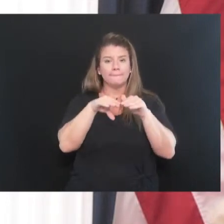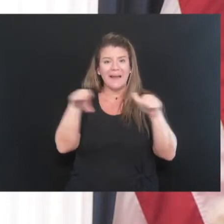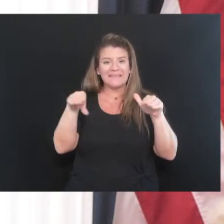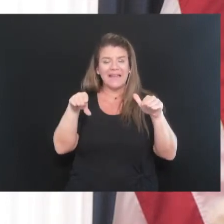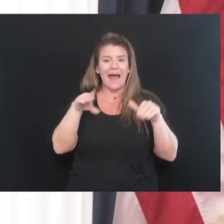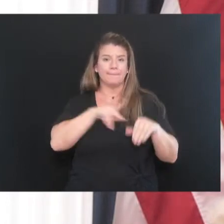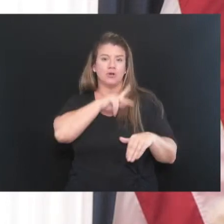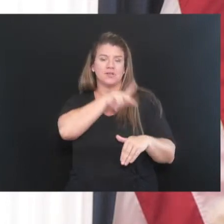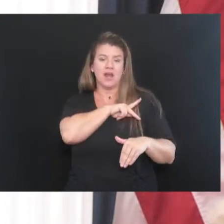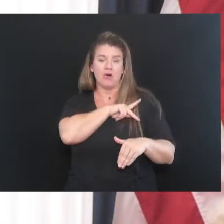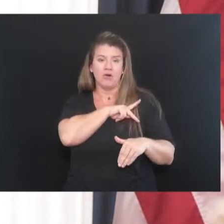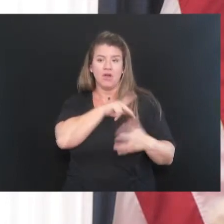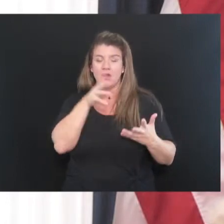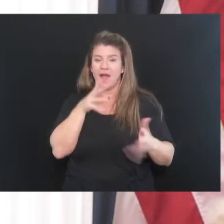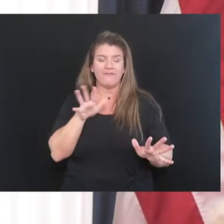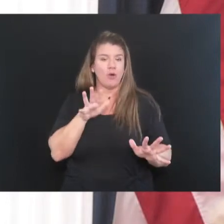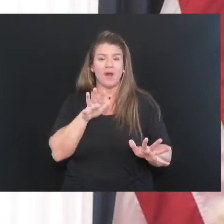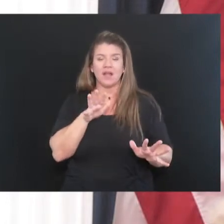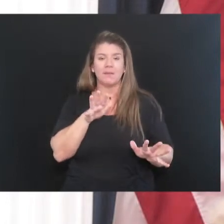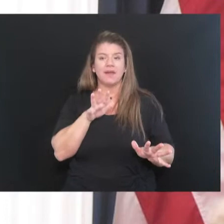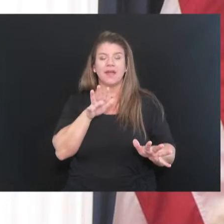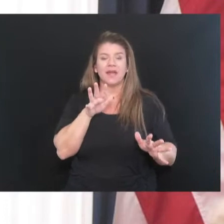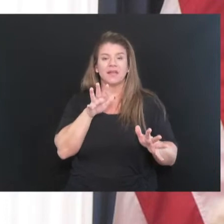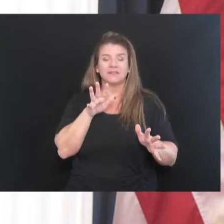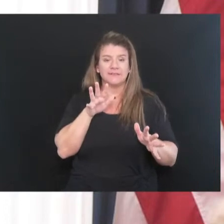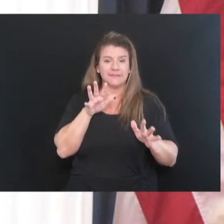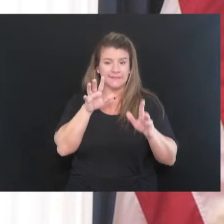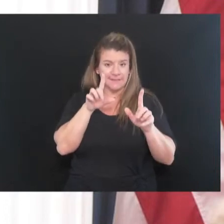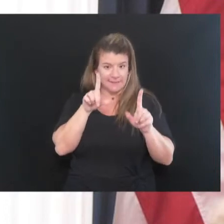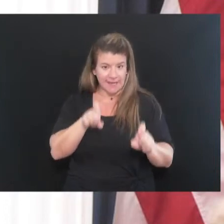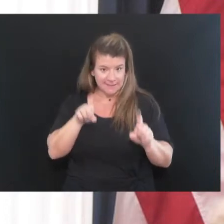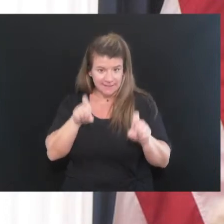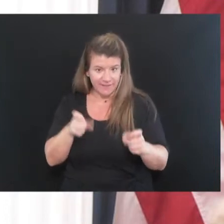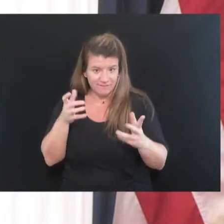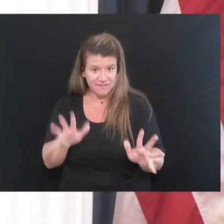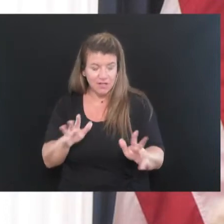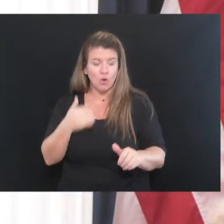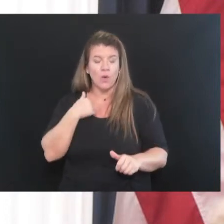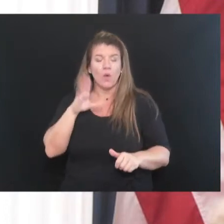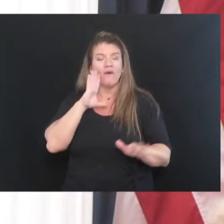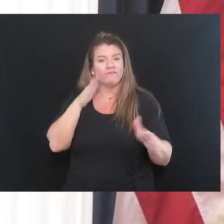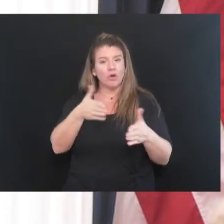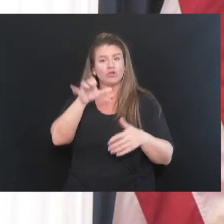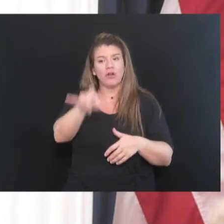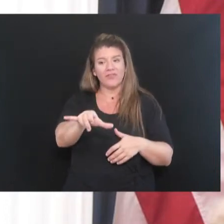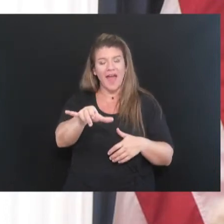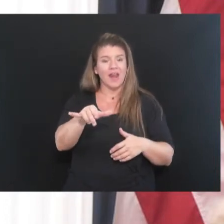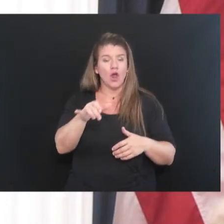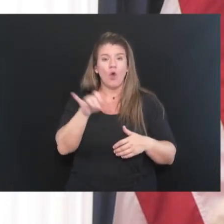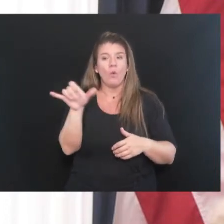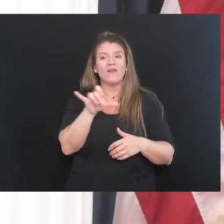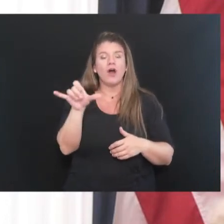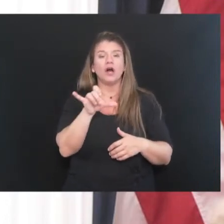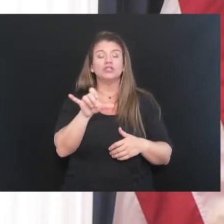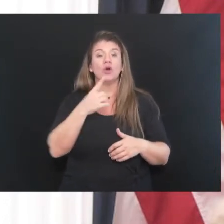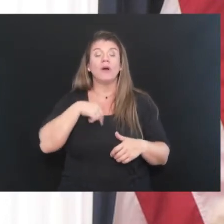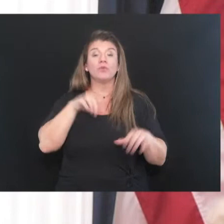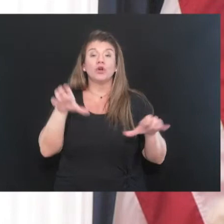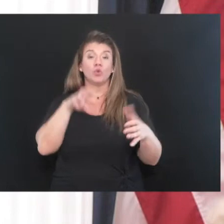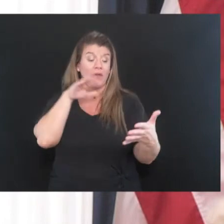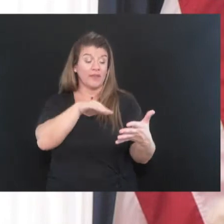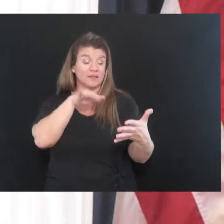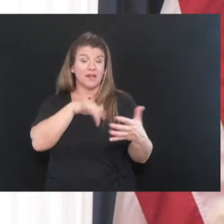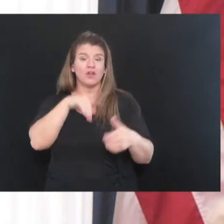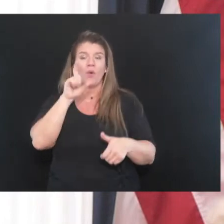personnel have already been completed, so we'll continue to focus on that. And again, we've also, as we do these studies, have